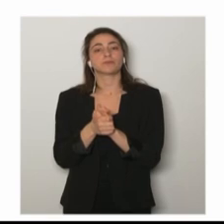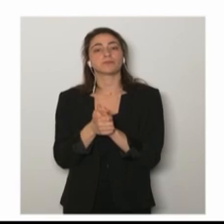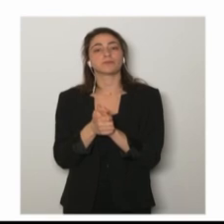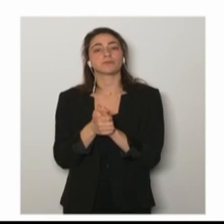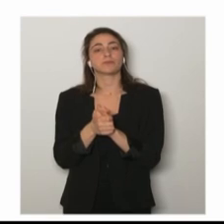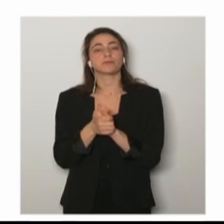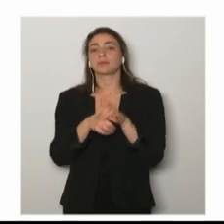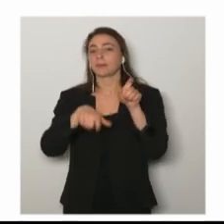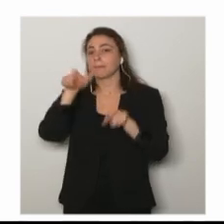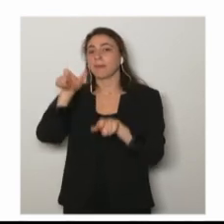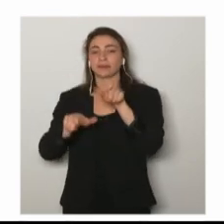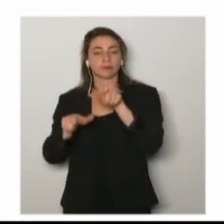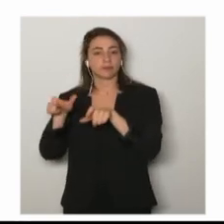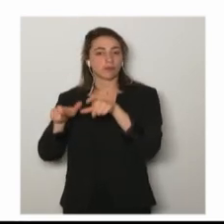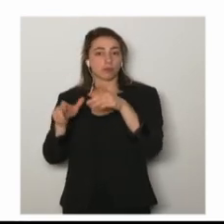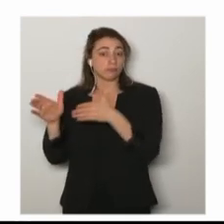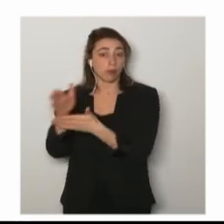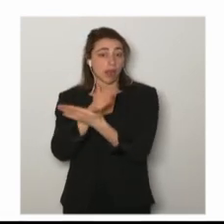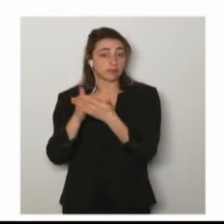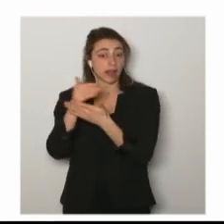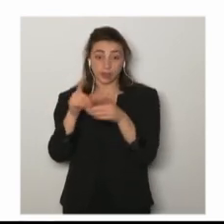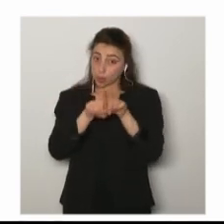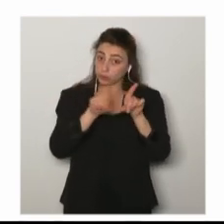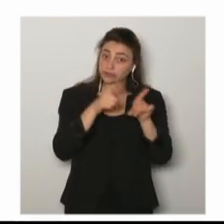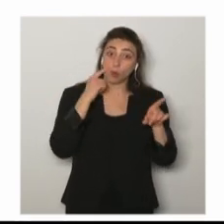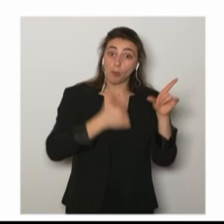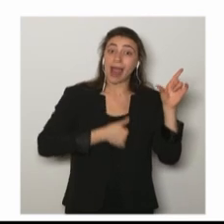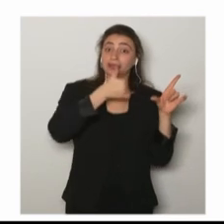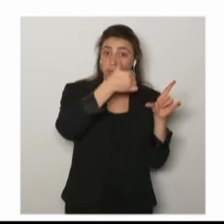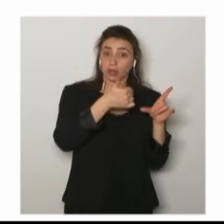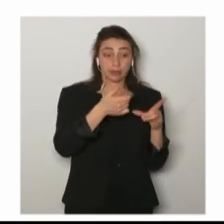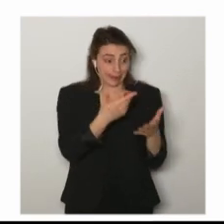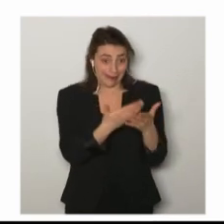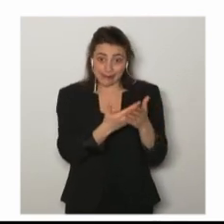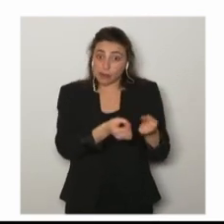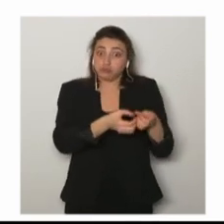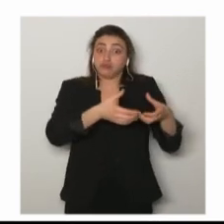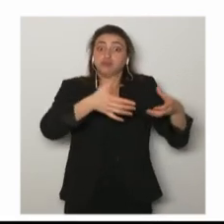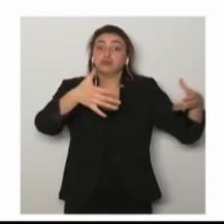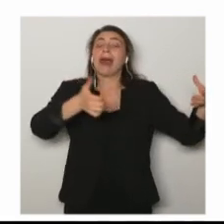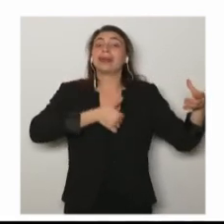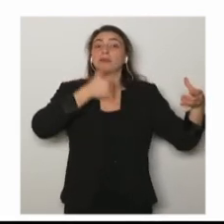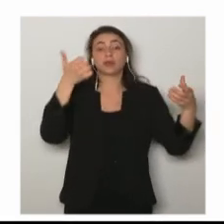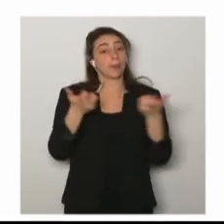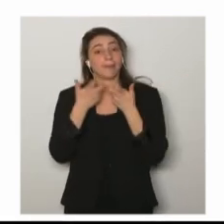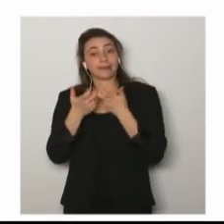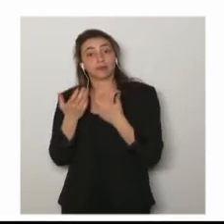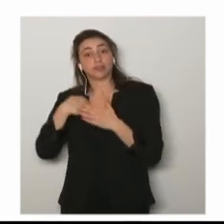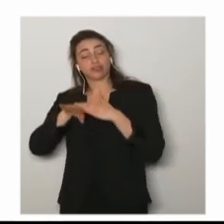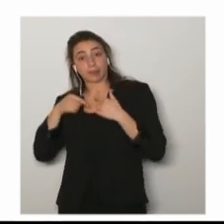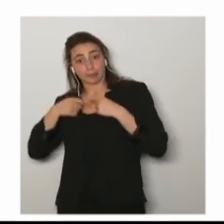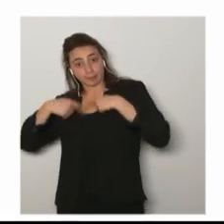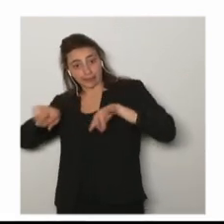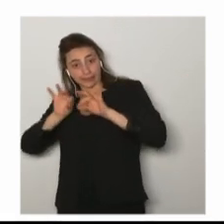self-employed. And we have an increasing number of self-employed. So within my country, and we are a bit ahead, I think, on